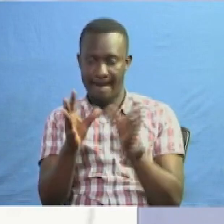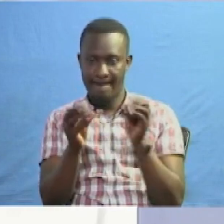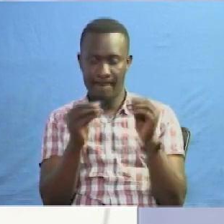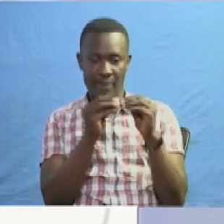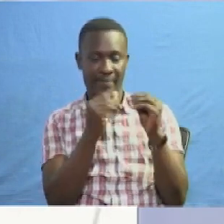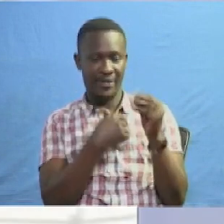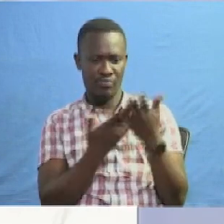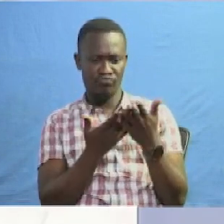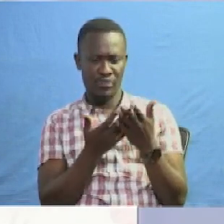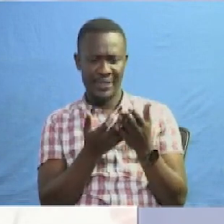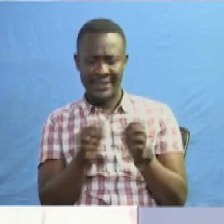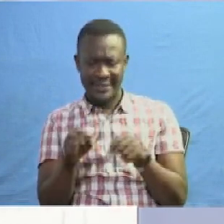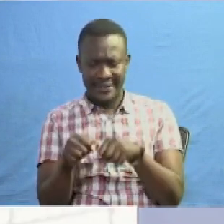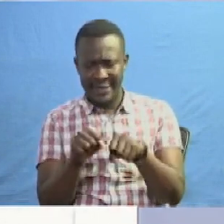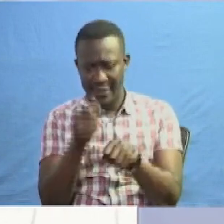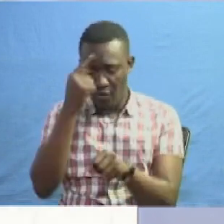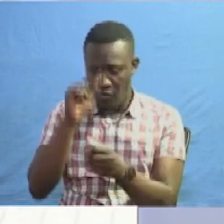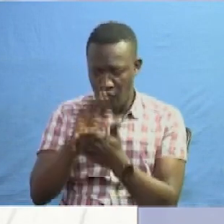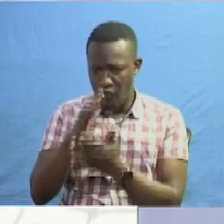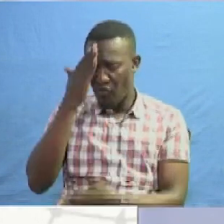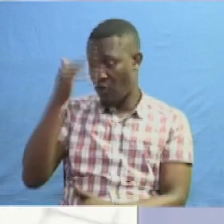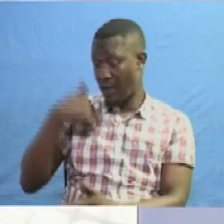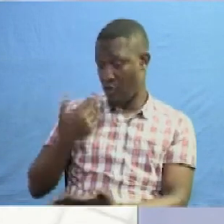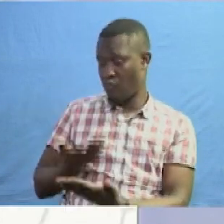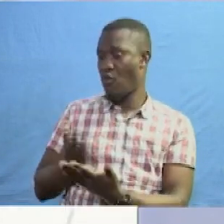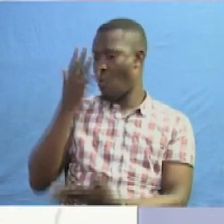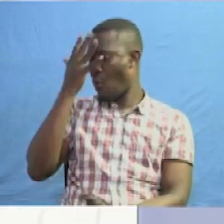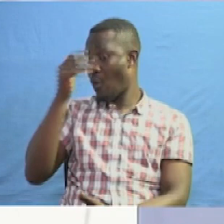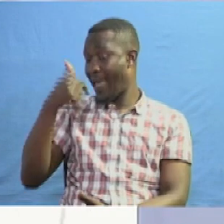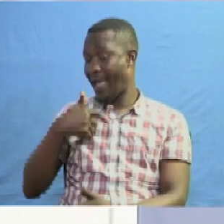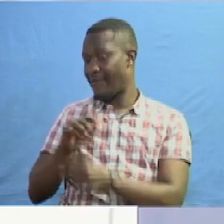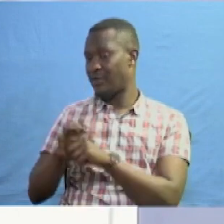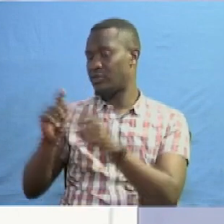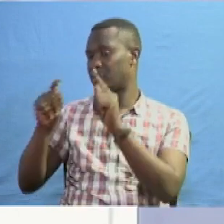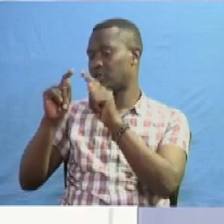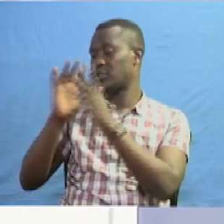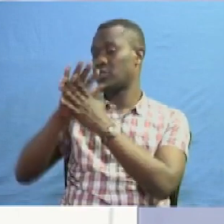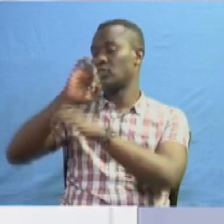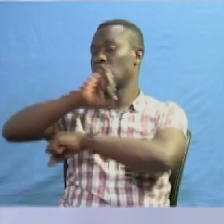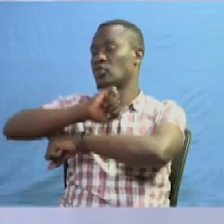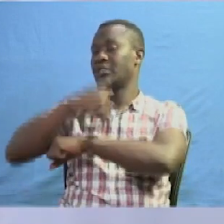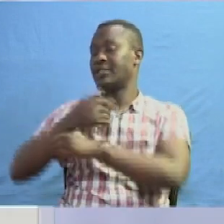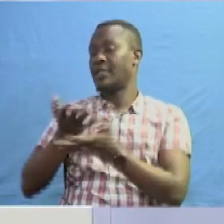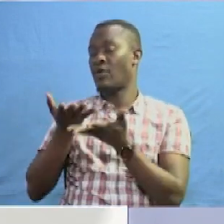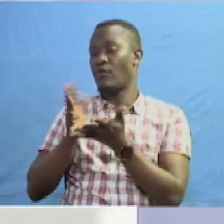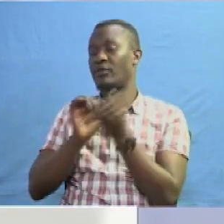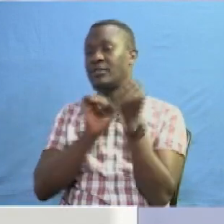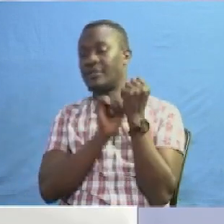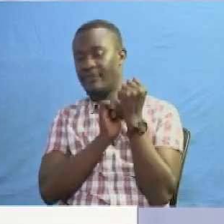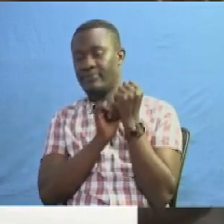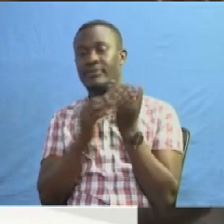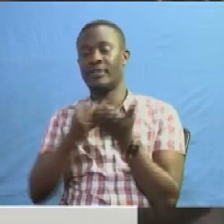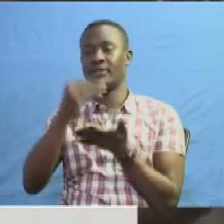develop strategies for detecting and addressing the root causes of the strikes in a bid to ensure existence of a safe learning